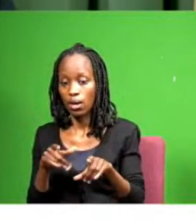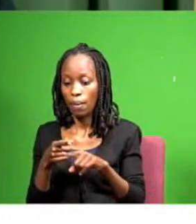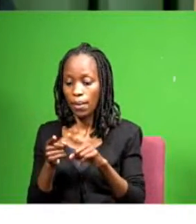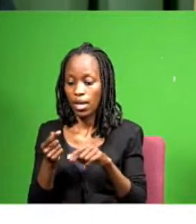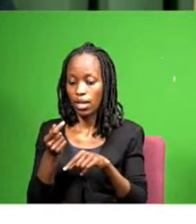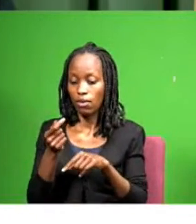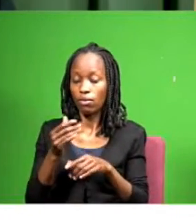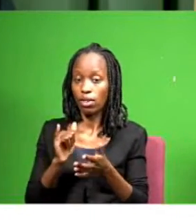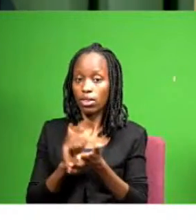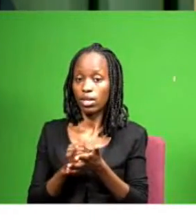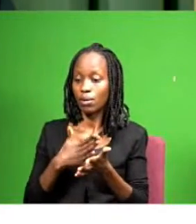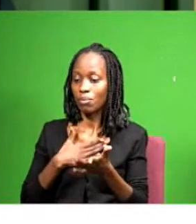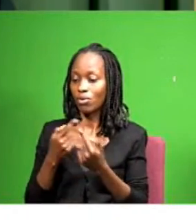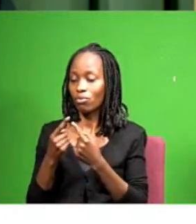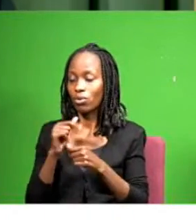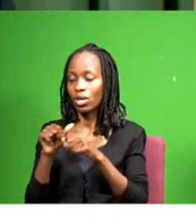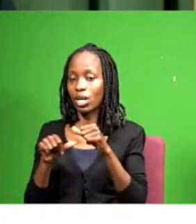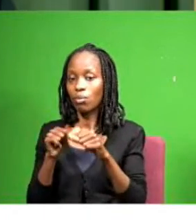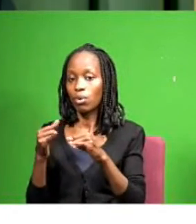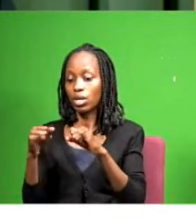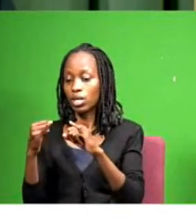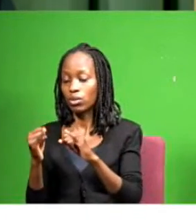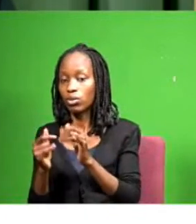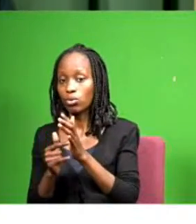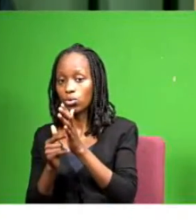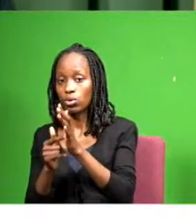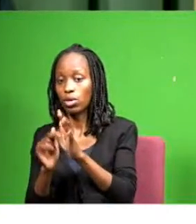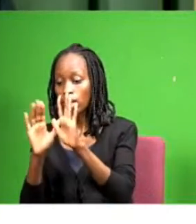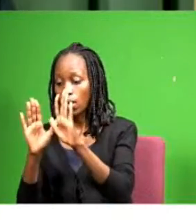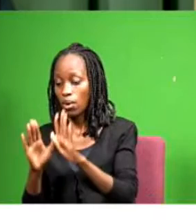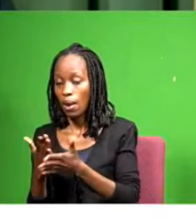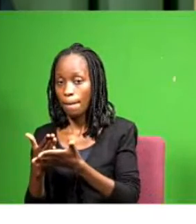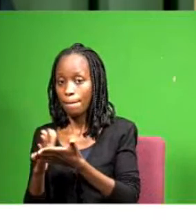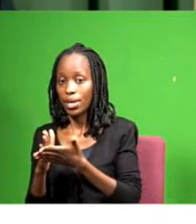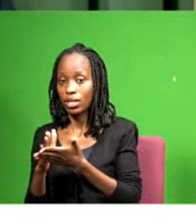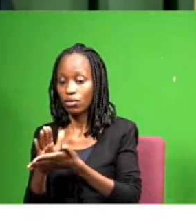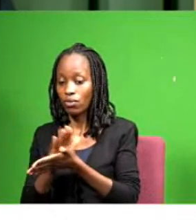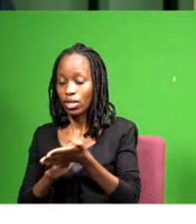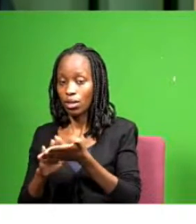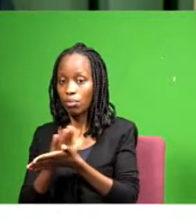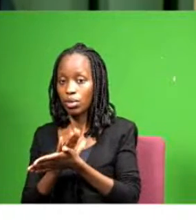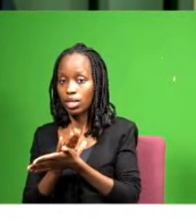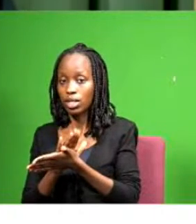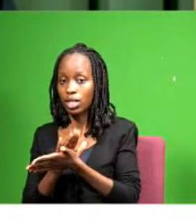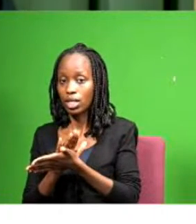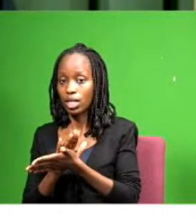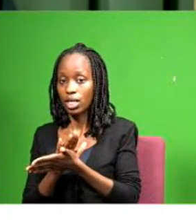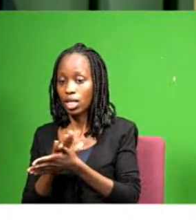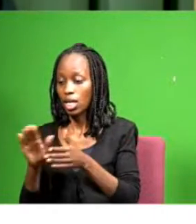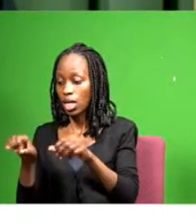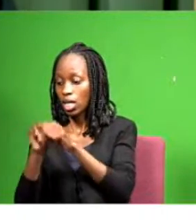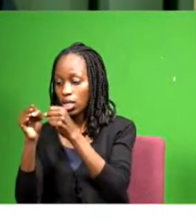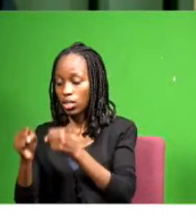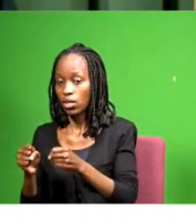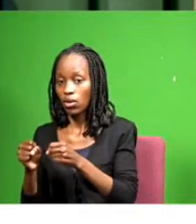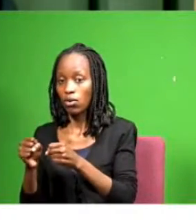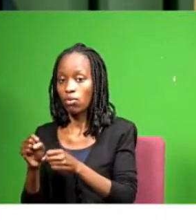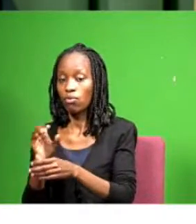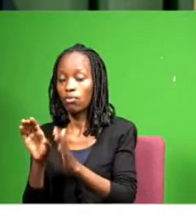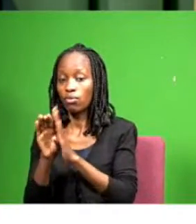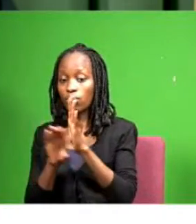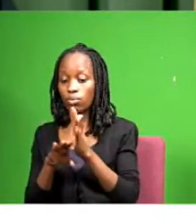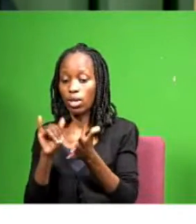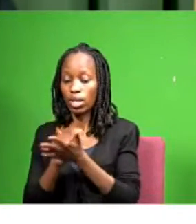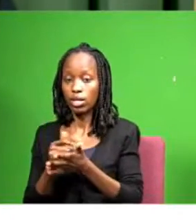have highlighted point to attempts to alter the fundamental aspects of the basic structure of our Constitution, and that, to